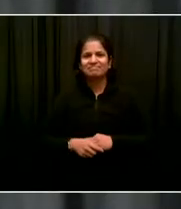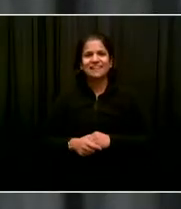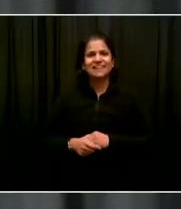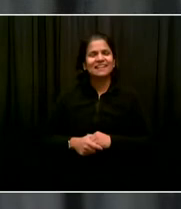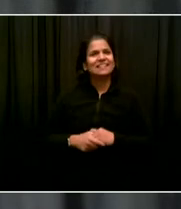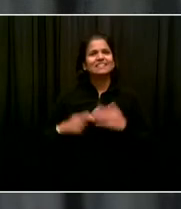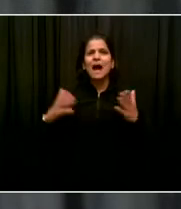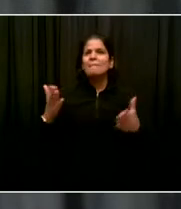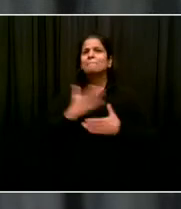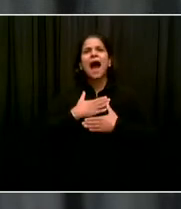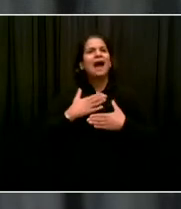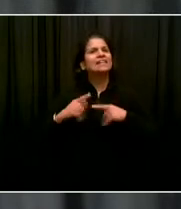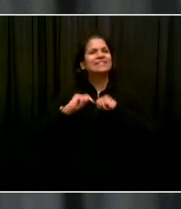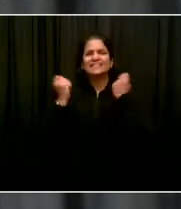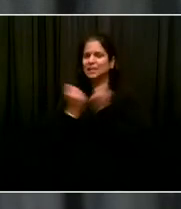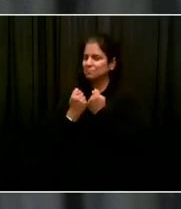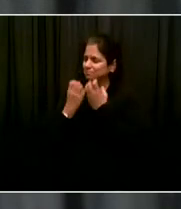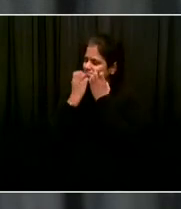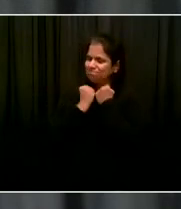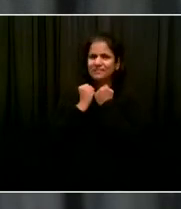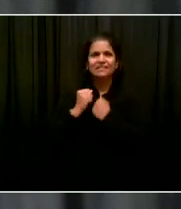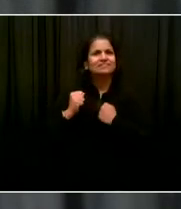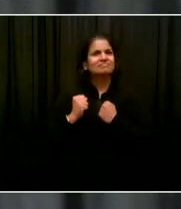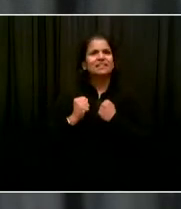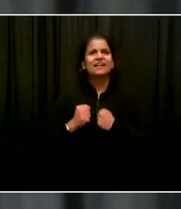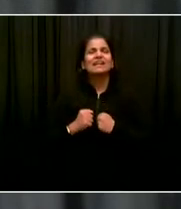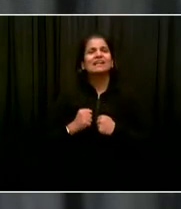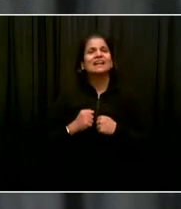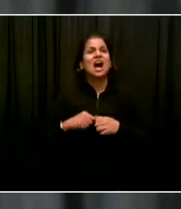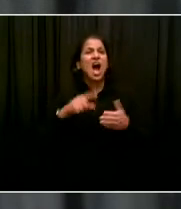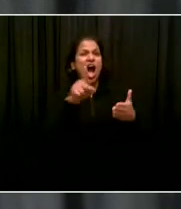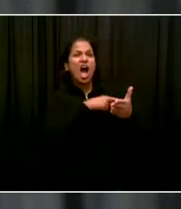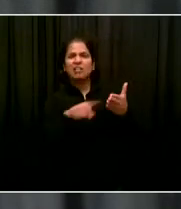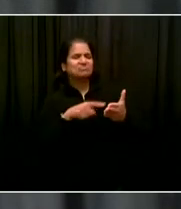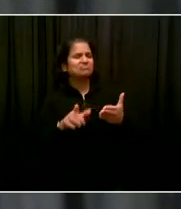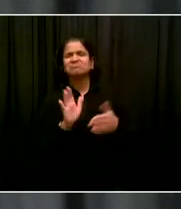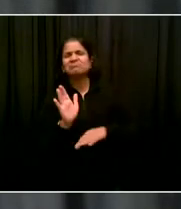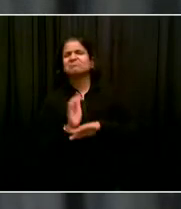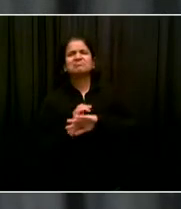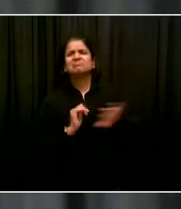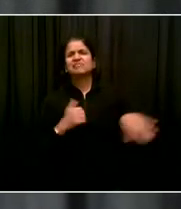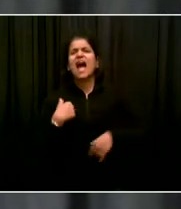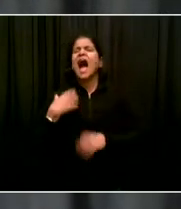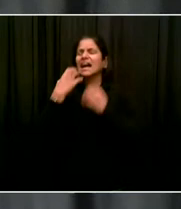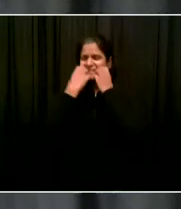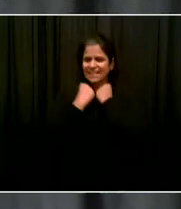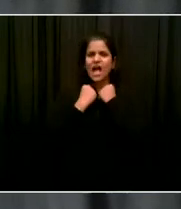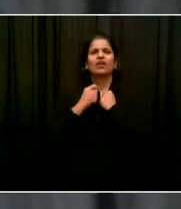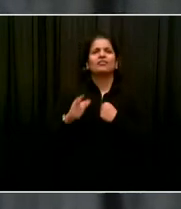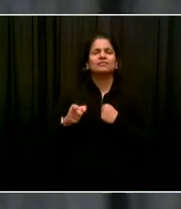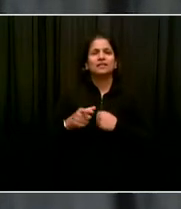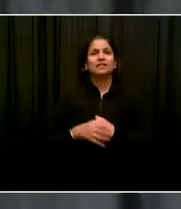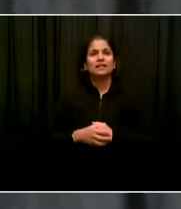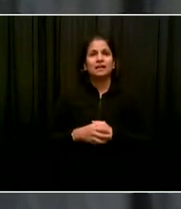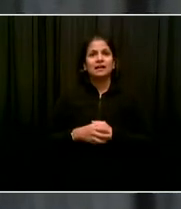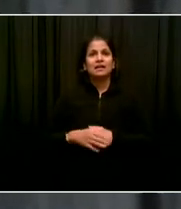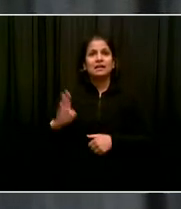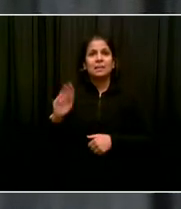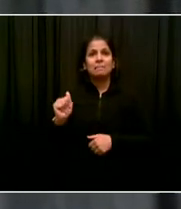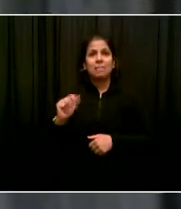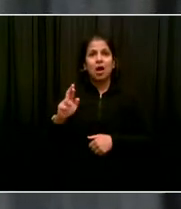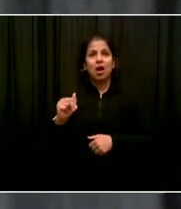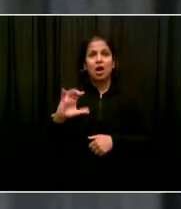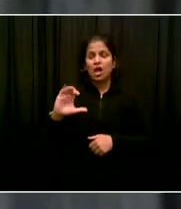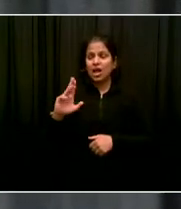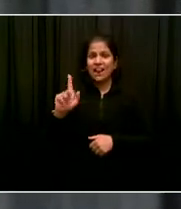Look, I have no hate on the Brooklyn Nets. The Barclays Center is 4 blocks from the world headquarters